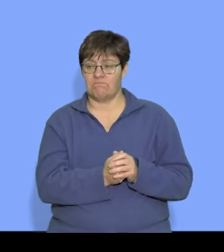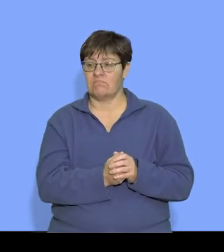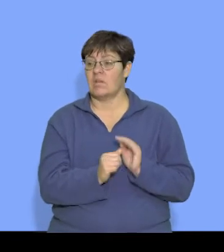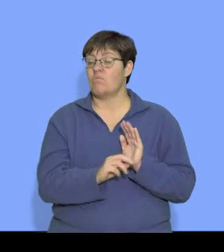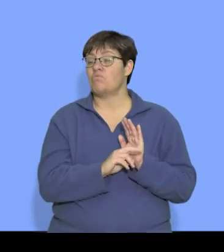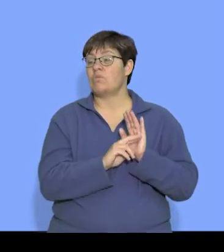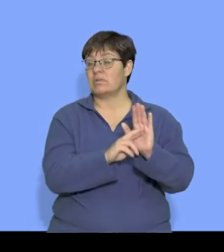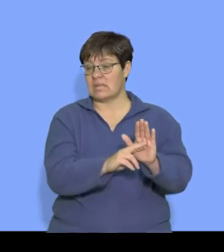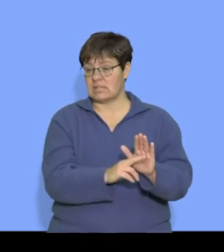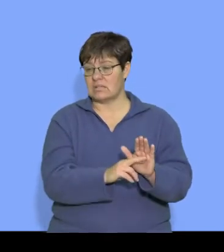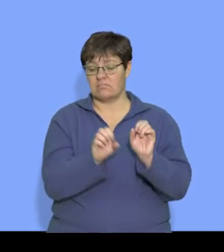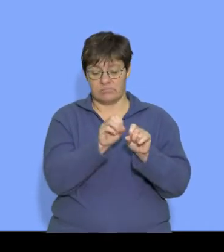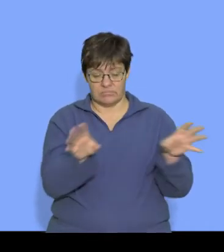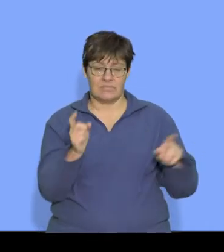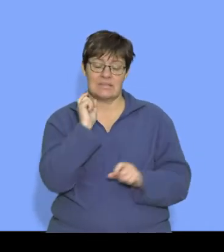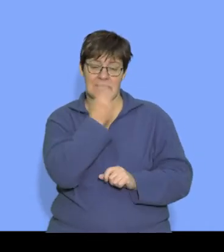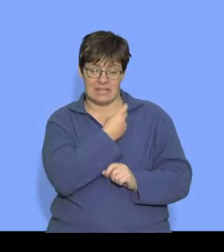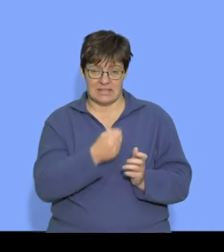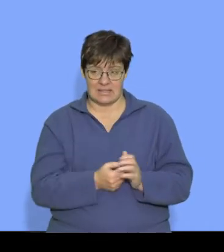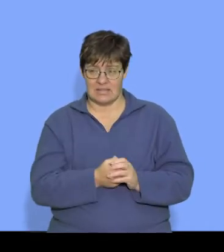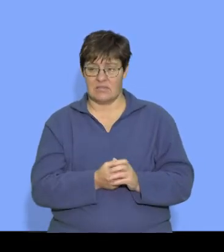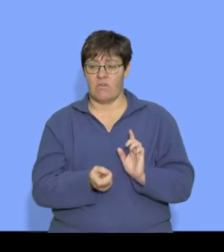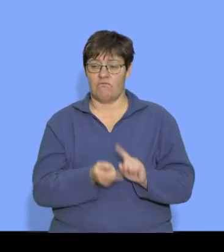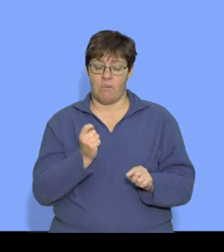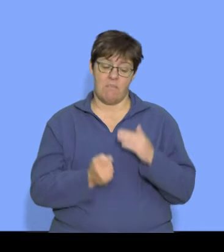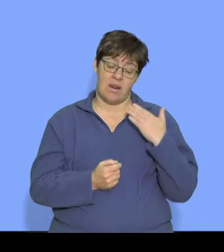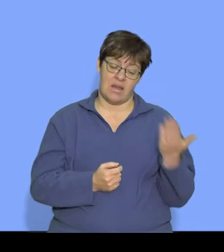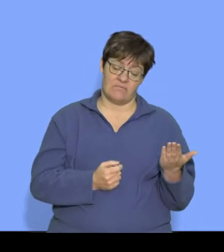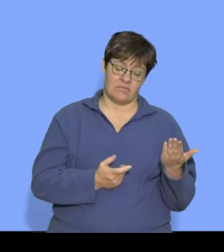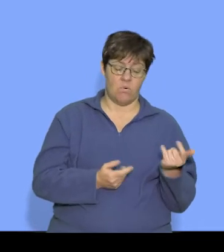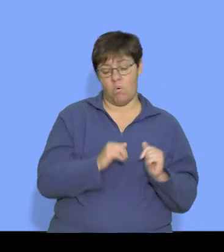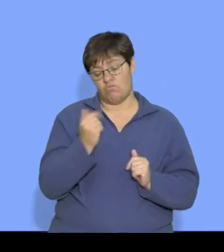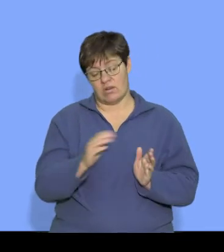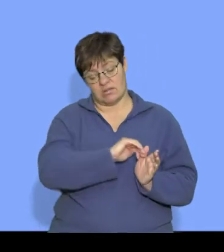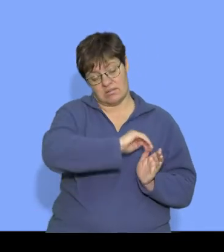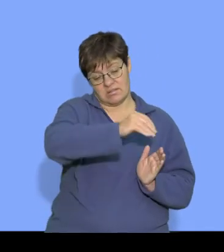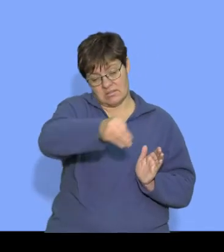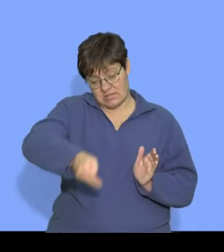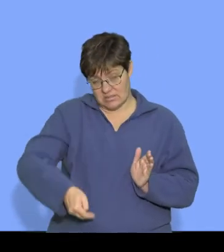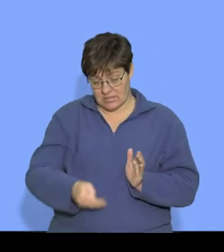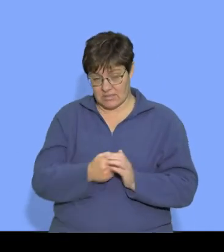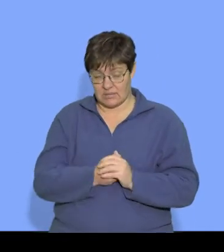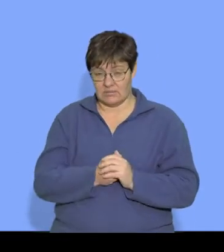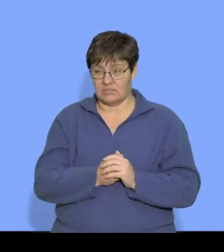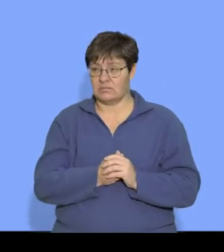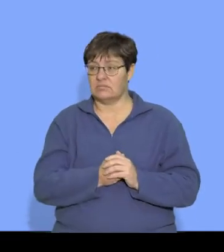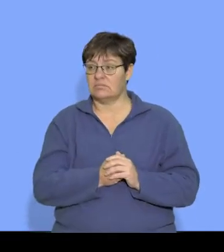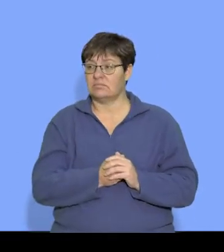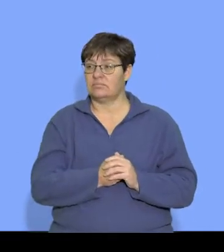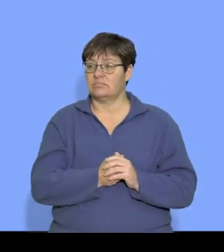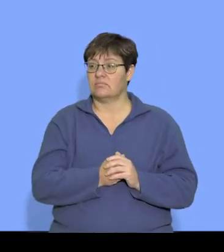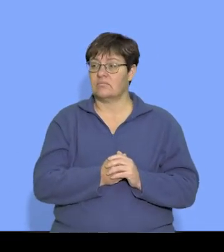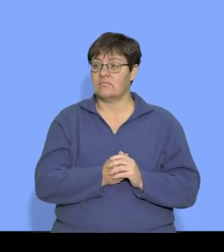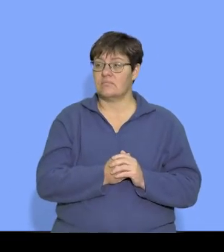and it represents the distribution of teeth from the left half or the right half to the back. So here we see